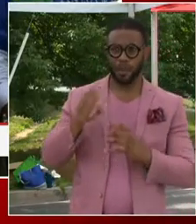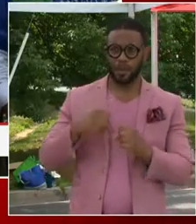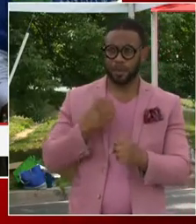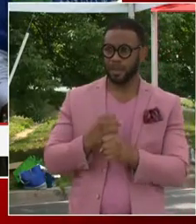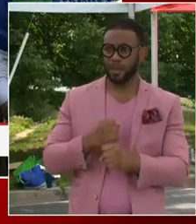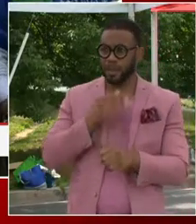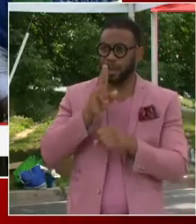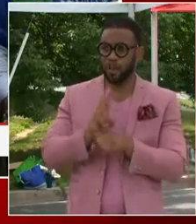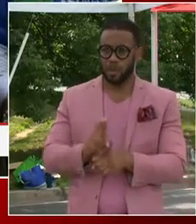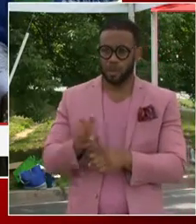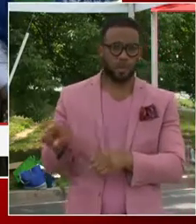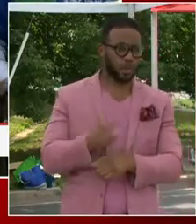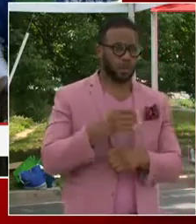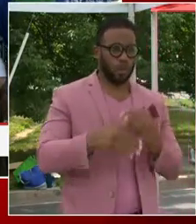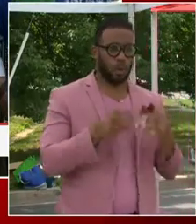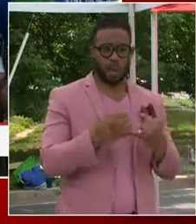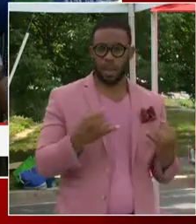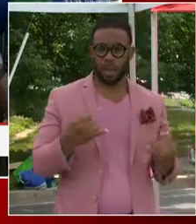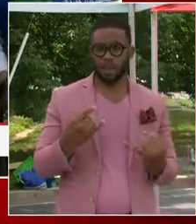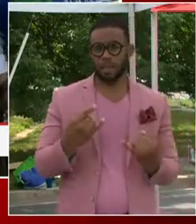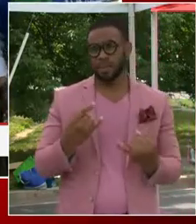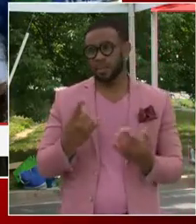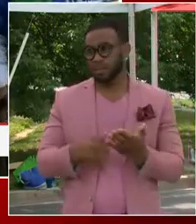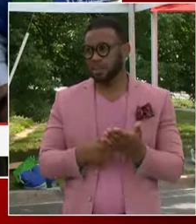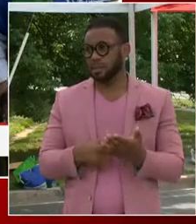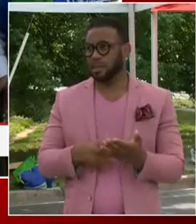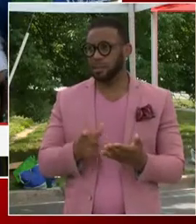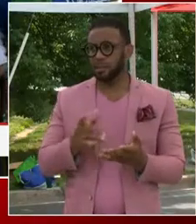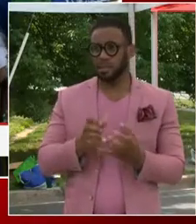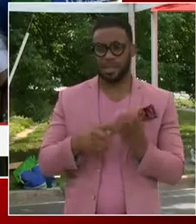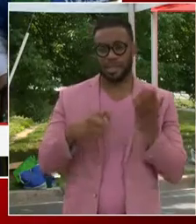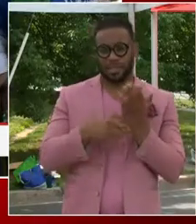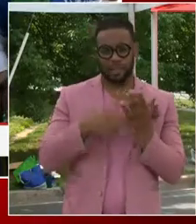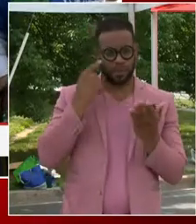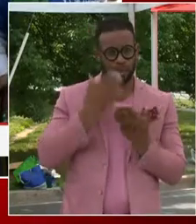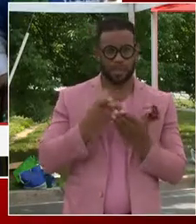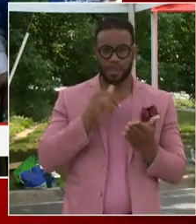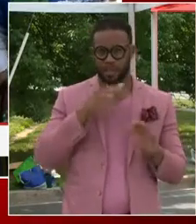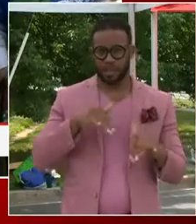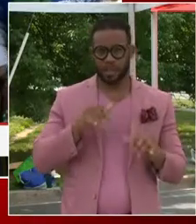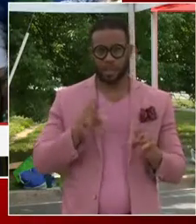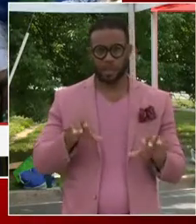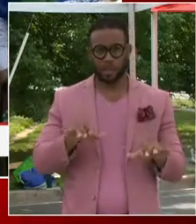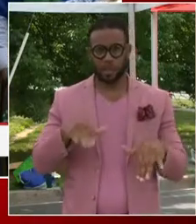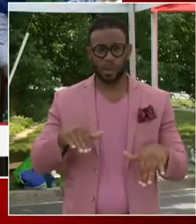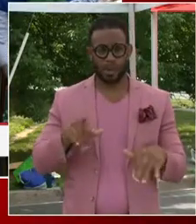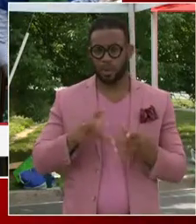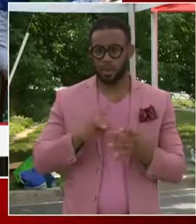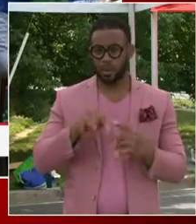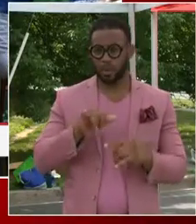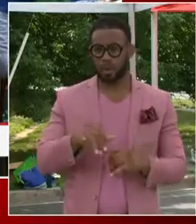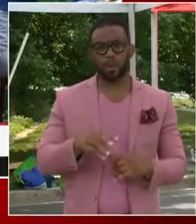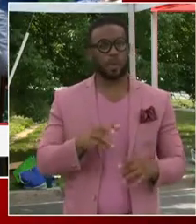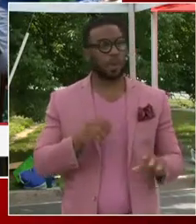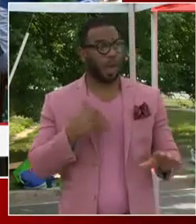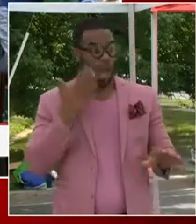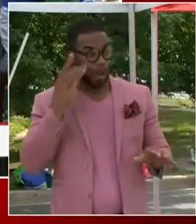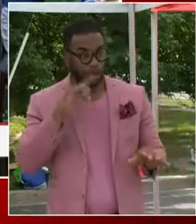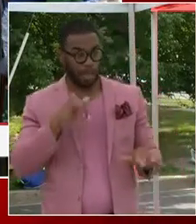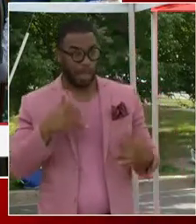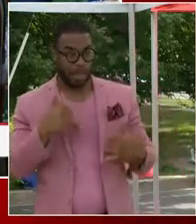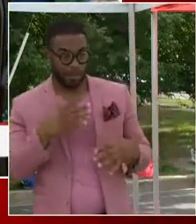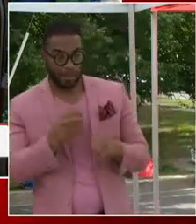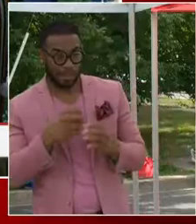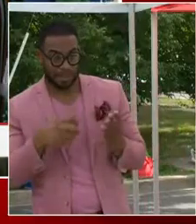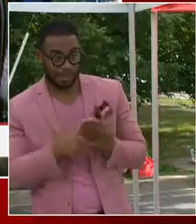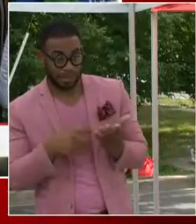and they're just not used to this process online. And in some cases, they're getting tickets for things they haven't been able to do yet. What do you say about that? Well, I don't know that they have been